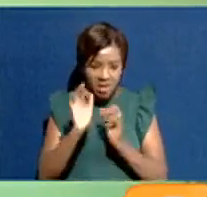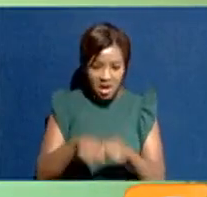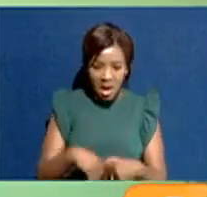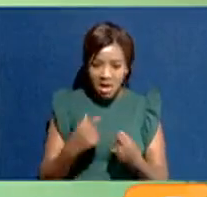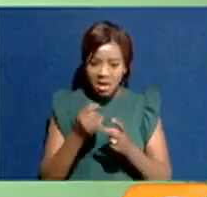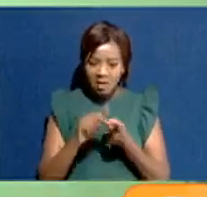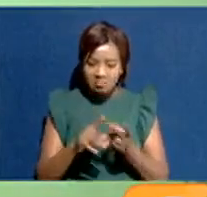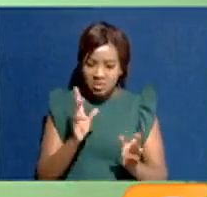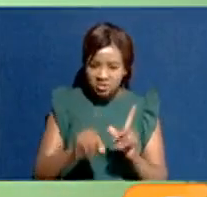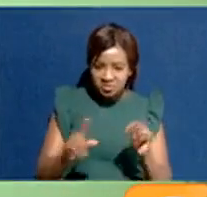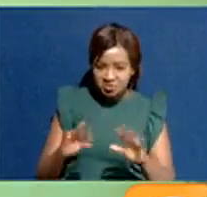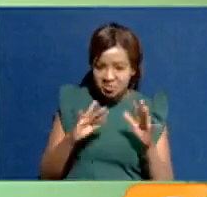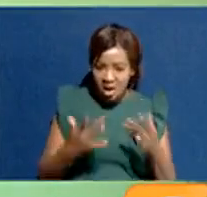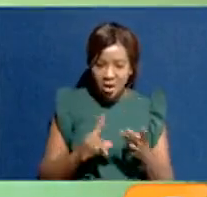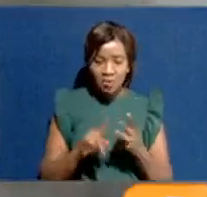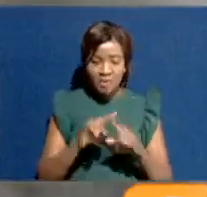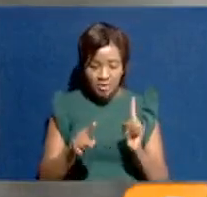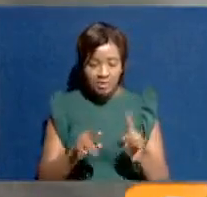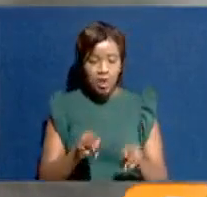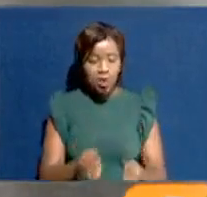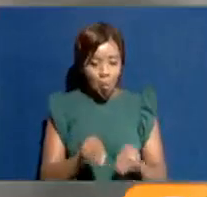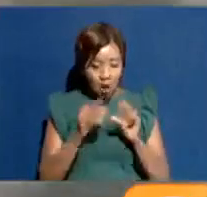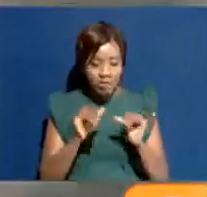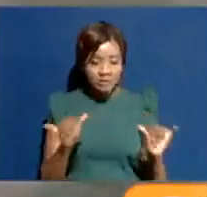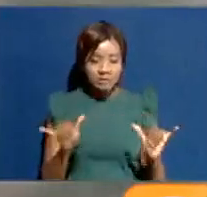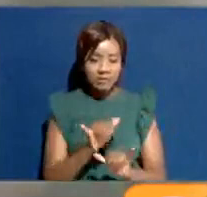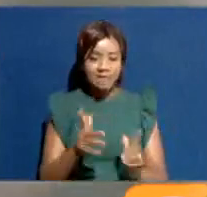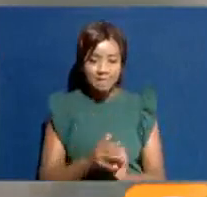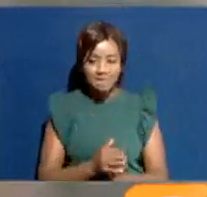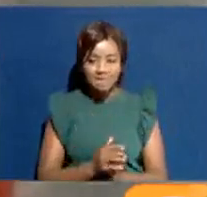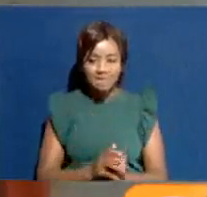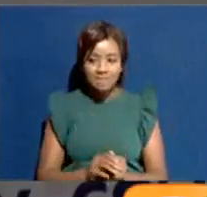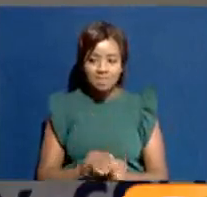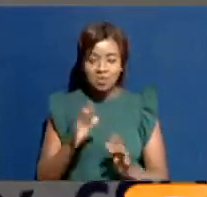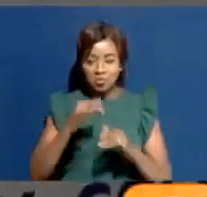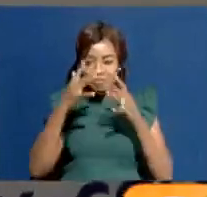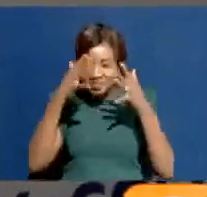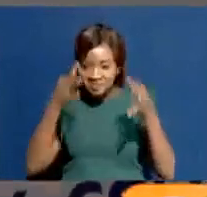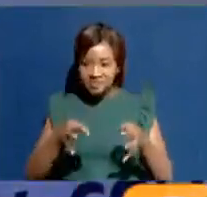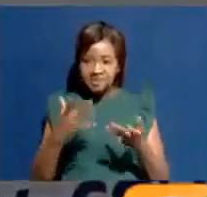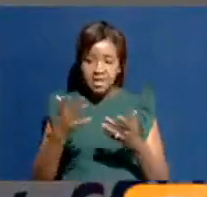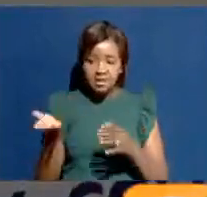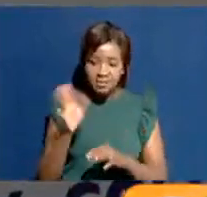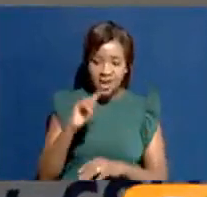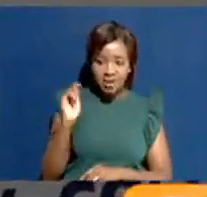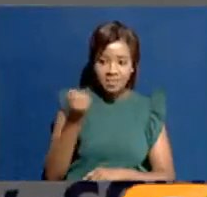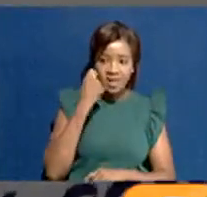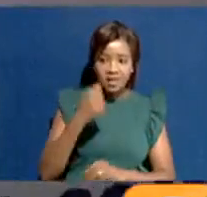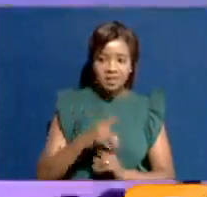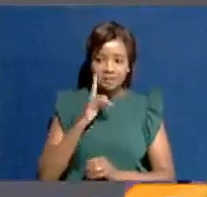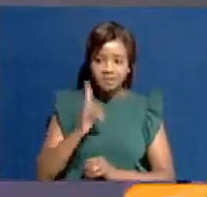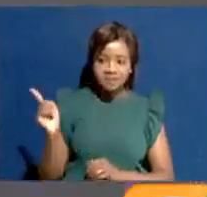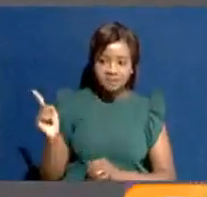affordable, always while keeping the highest quality. Leveraging on his knowledge of artificial intelligence, Valais returned to Kenya and founded